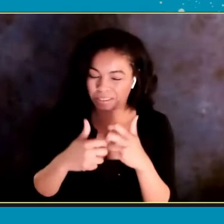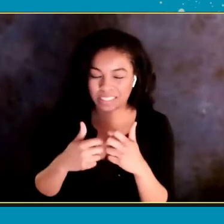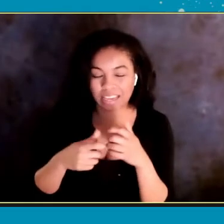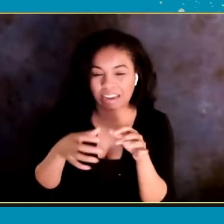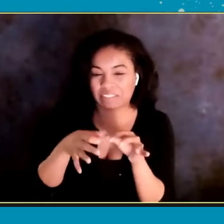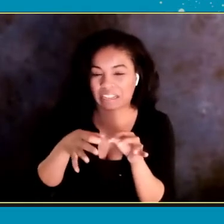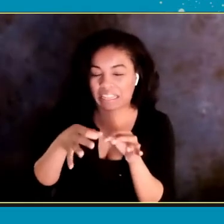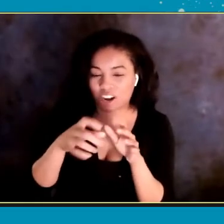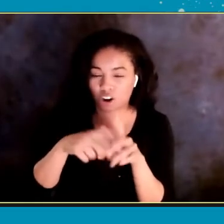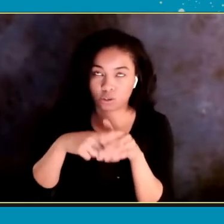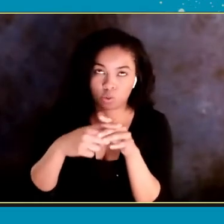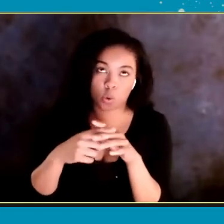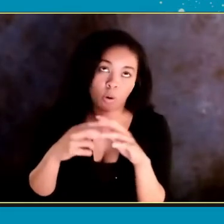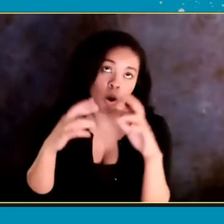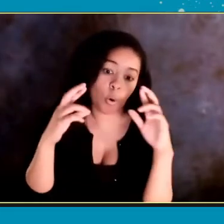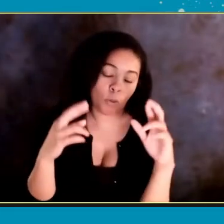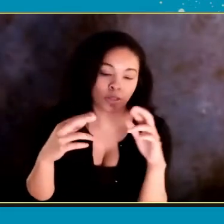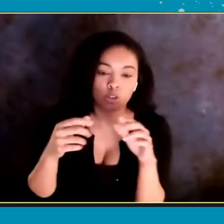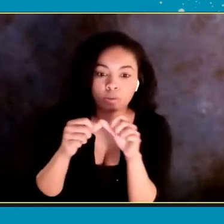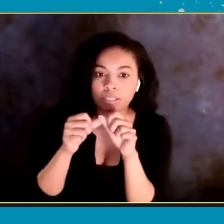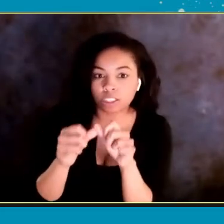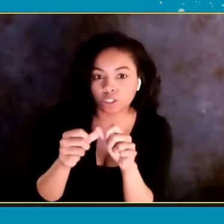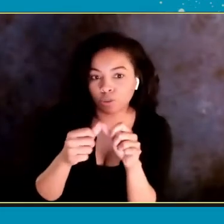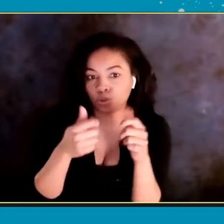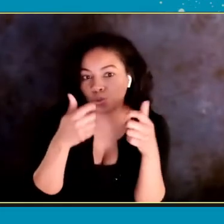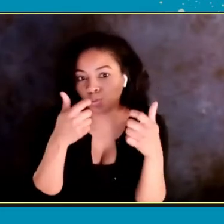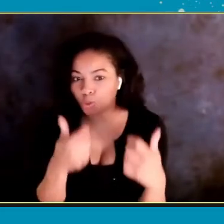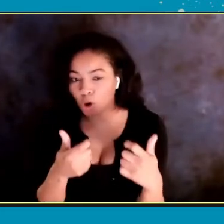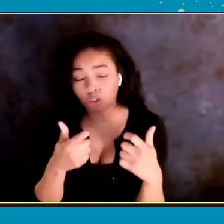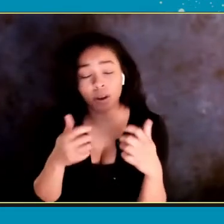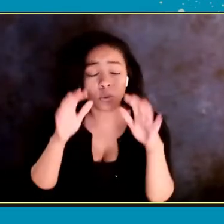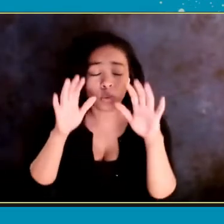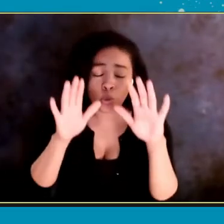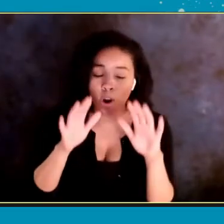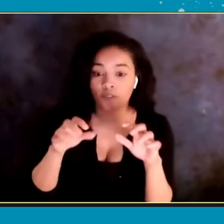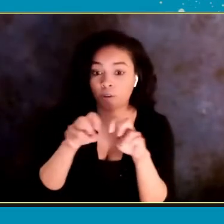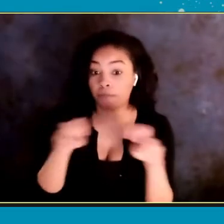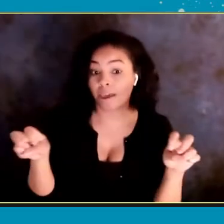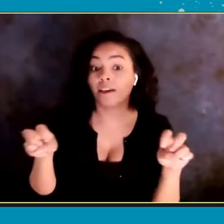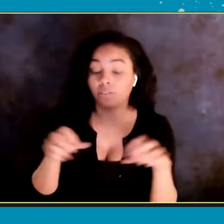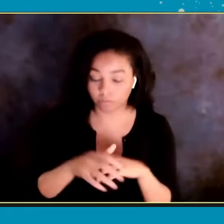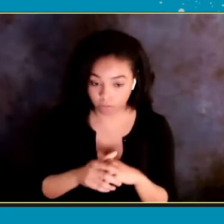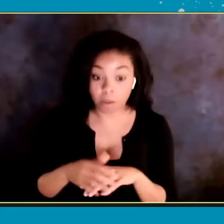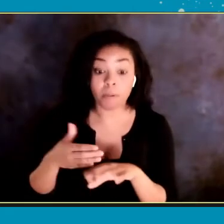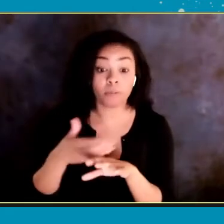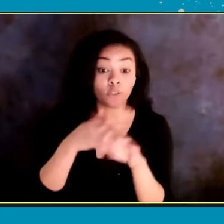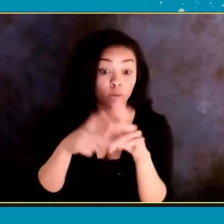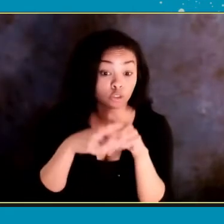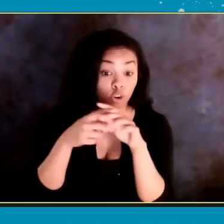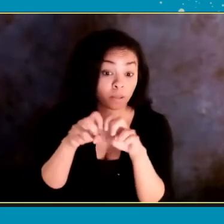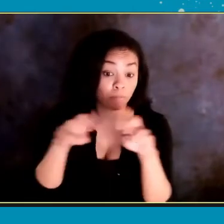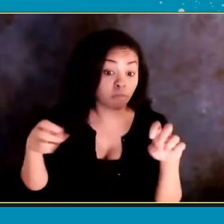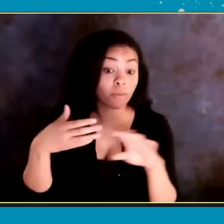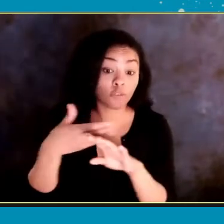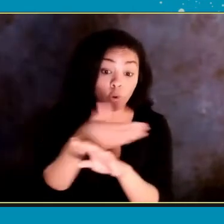hope you'll stay with us because we have a great panel, people on the ground. But before we hear from them about how the battle is playing out in some key